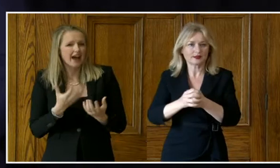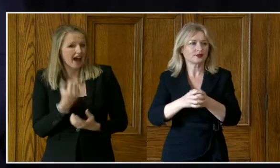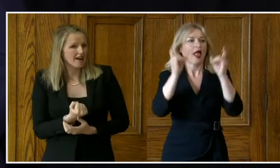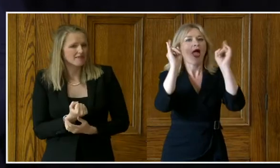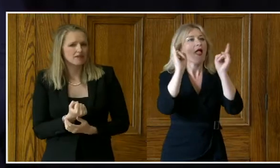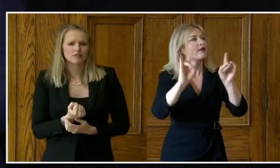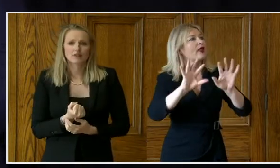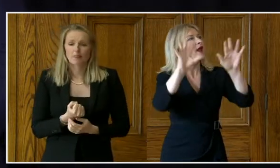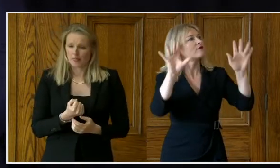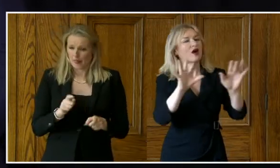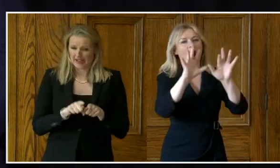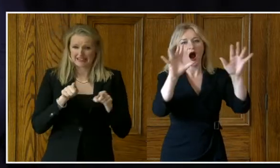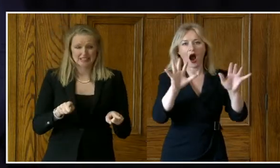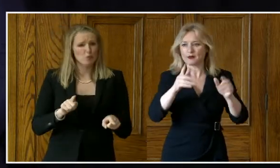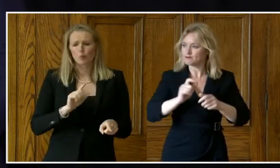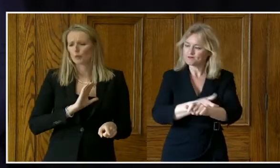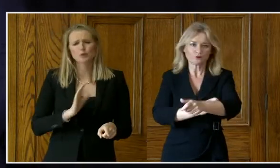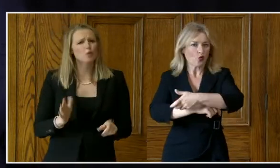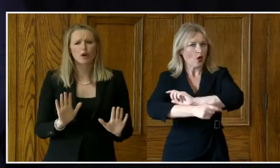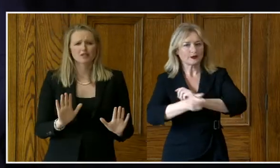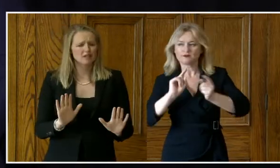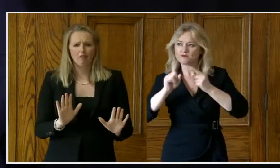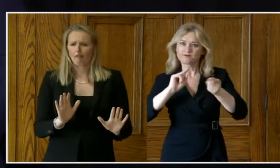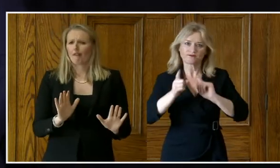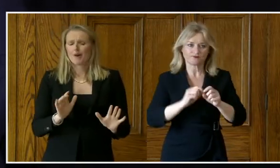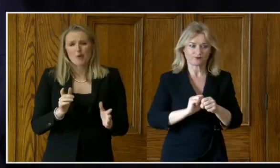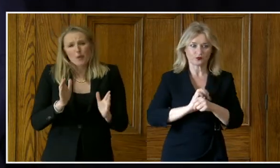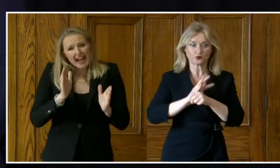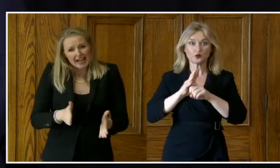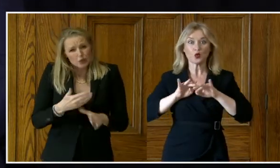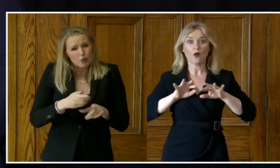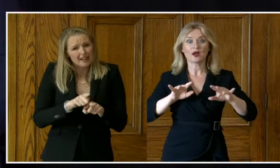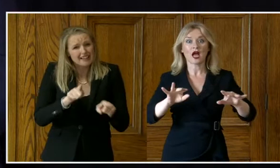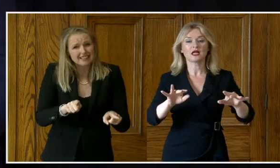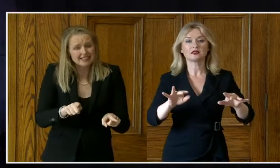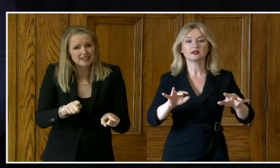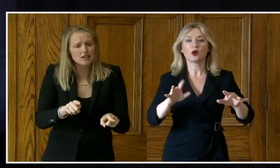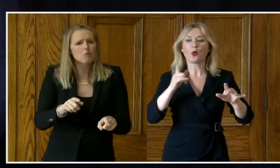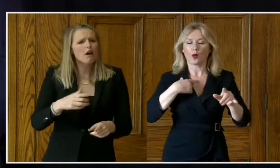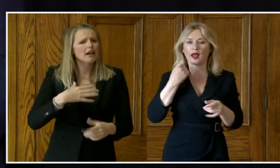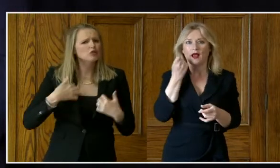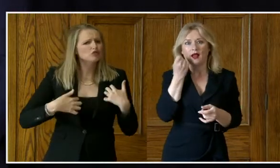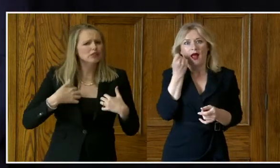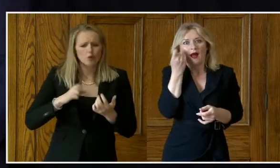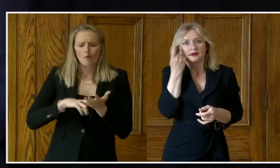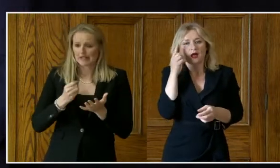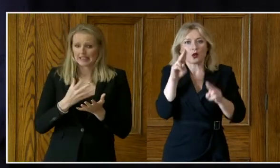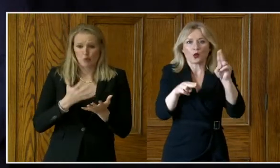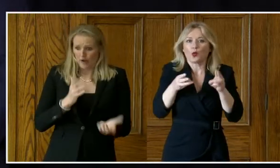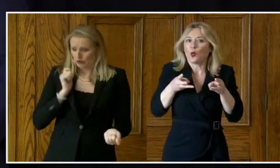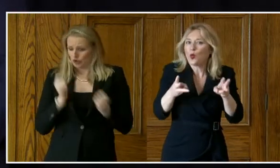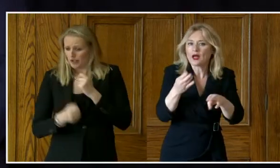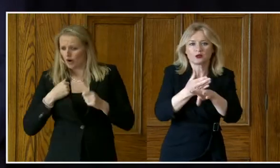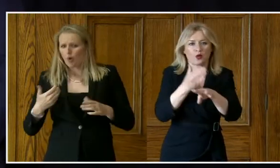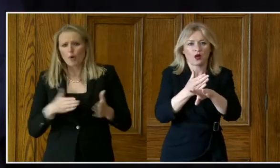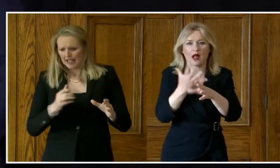these terms, much of the work done in response to COVID-19 has shone a light on new ways of working, on how we can do things better